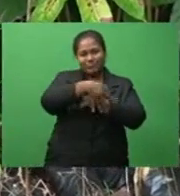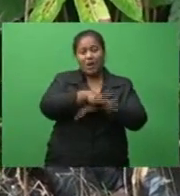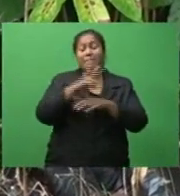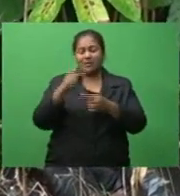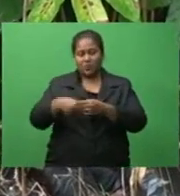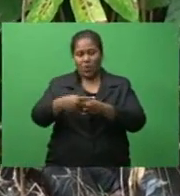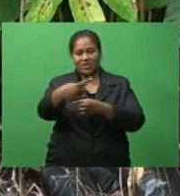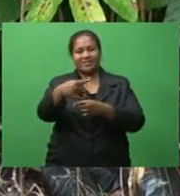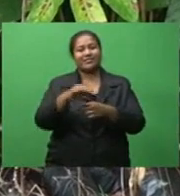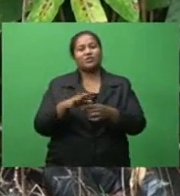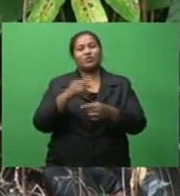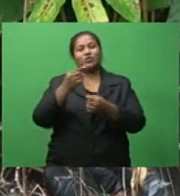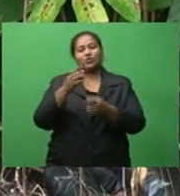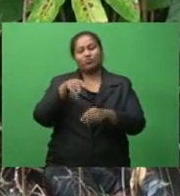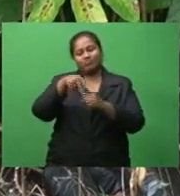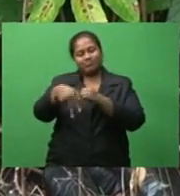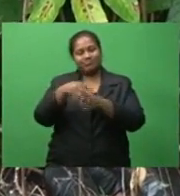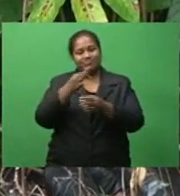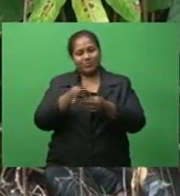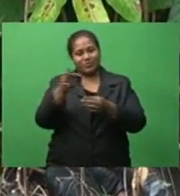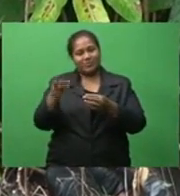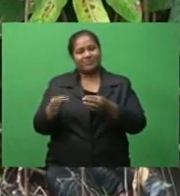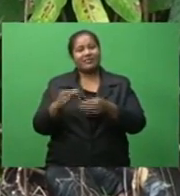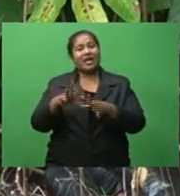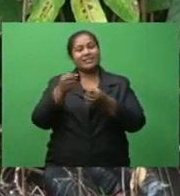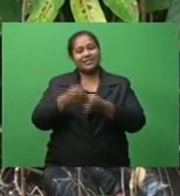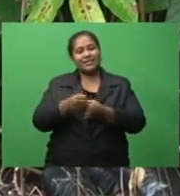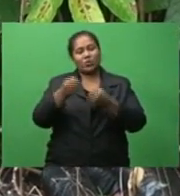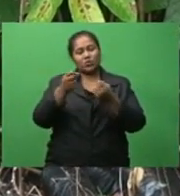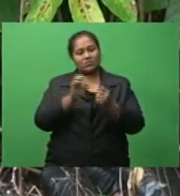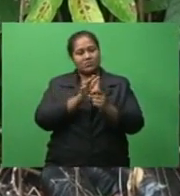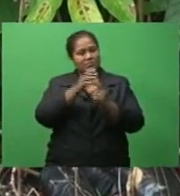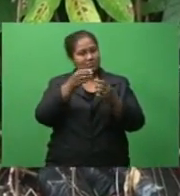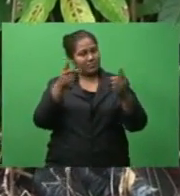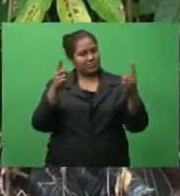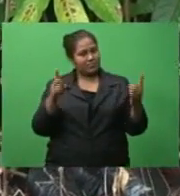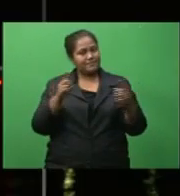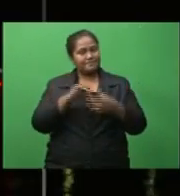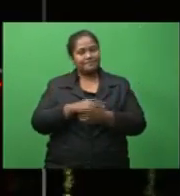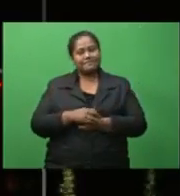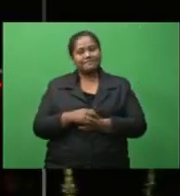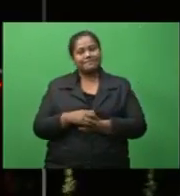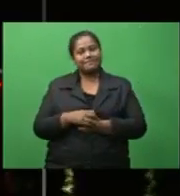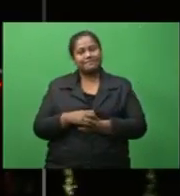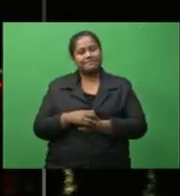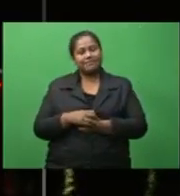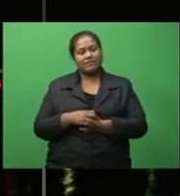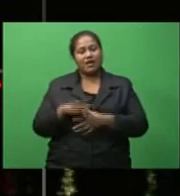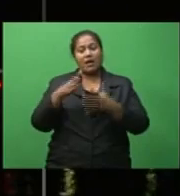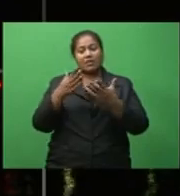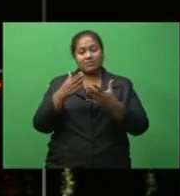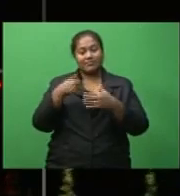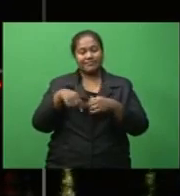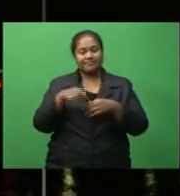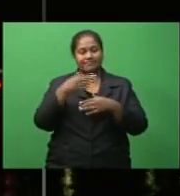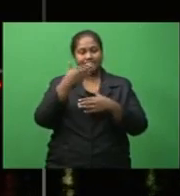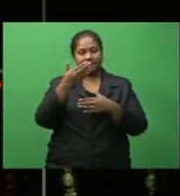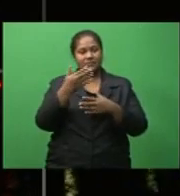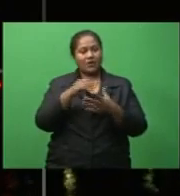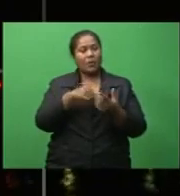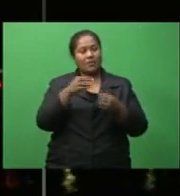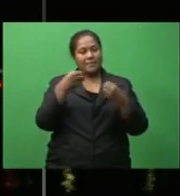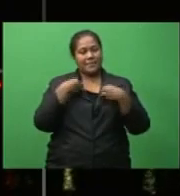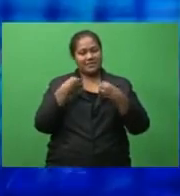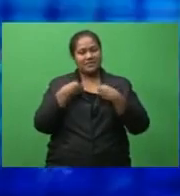the COVID-19 social distancing measures. Lena Reese, FBC News. And Whitney is here now with